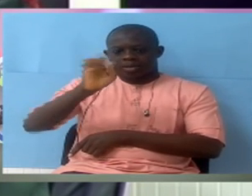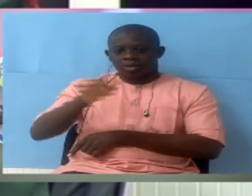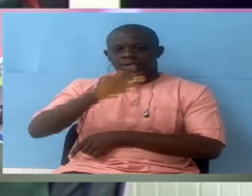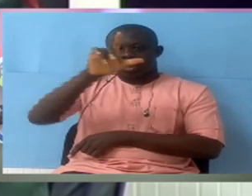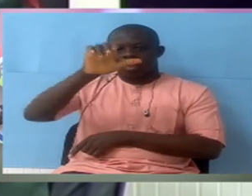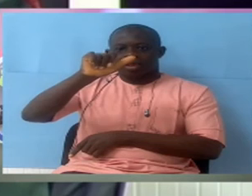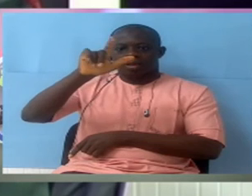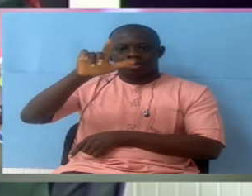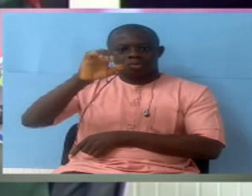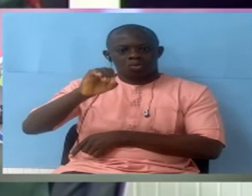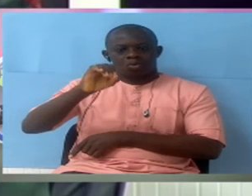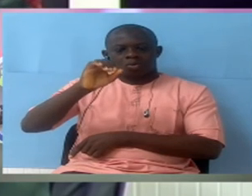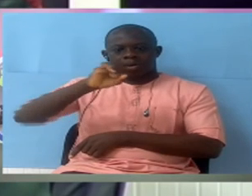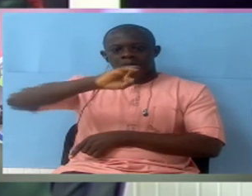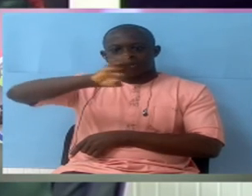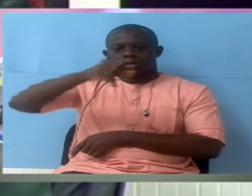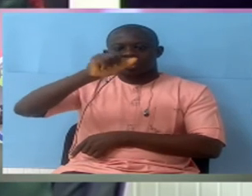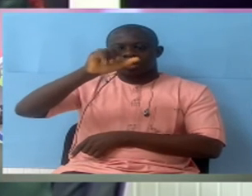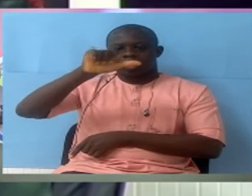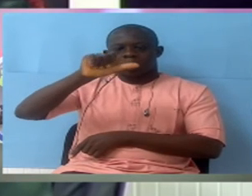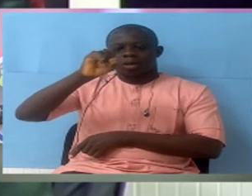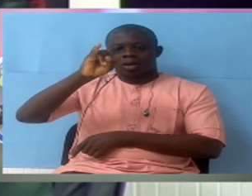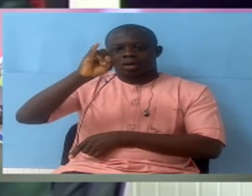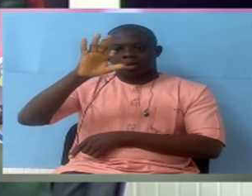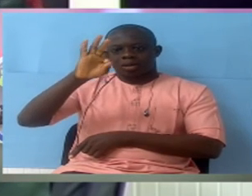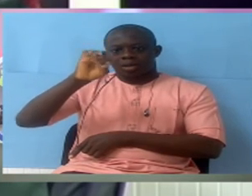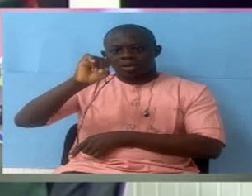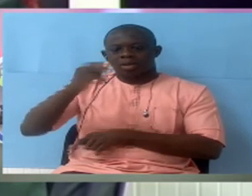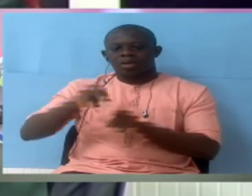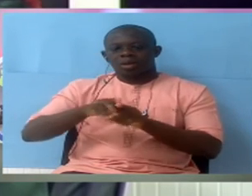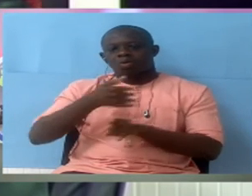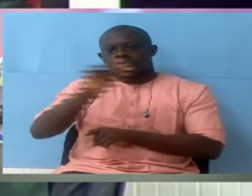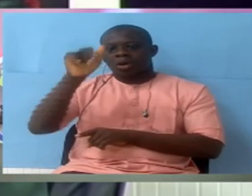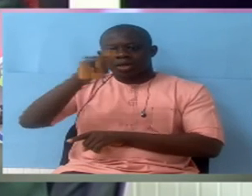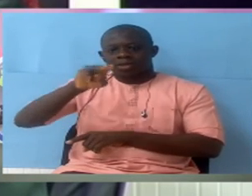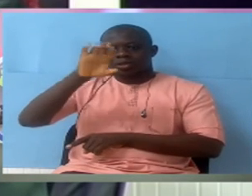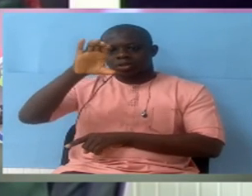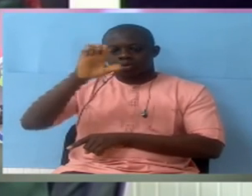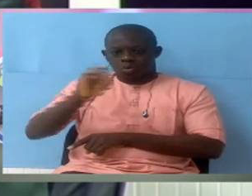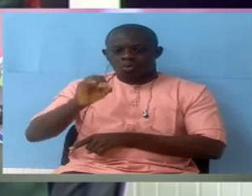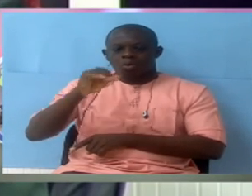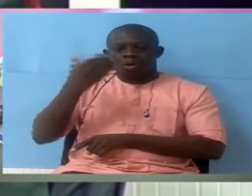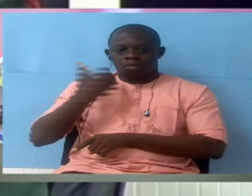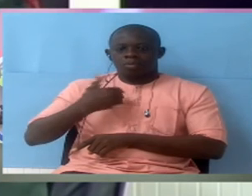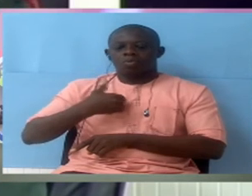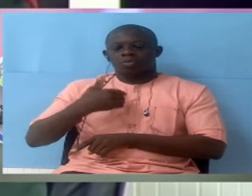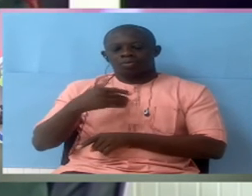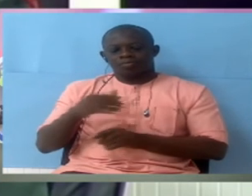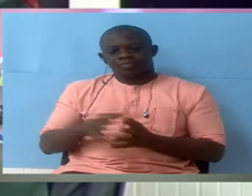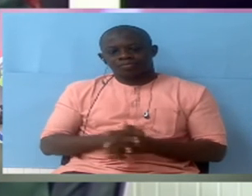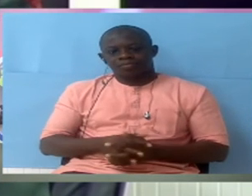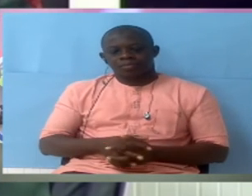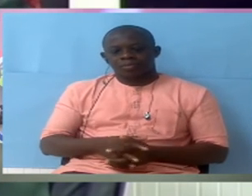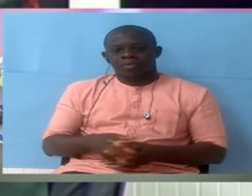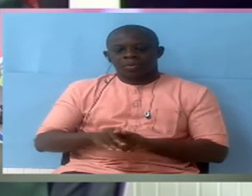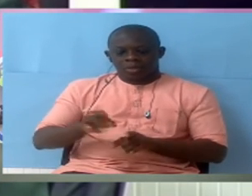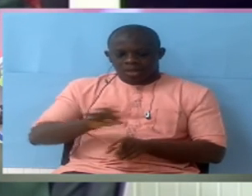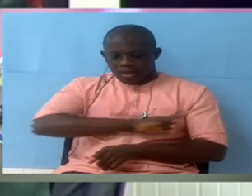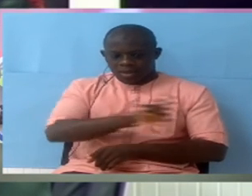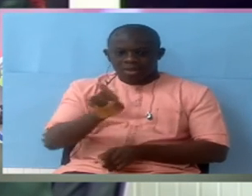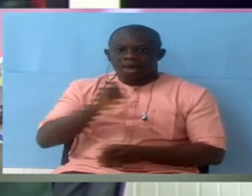Jaité. With a few other NCOs. Ak ñeneen NCO. They came